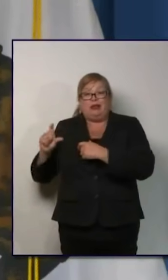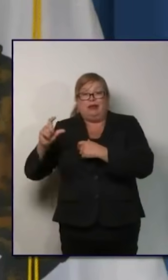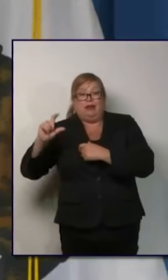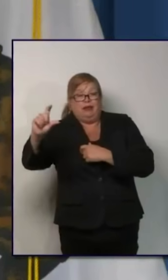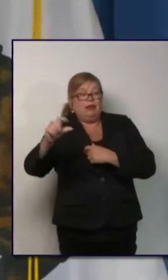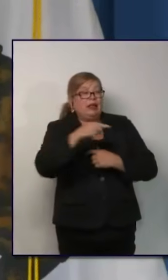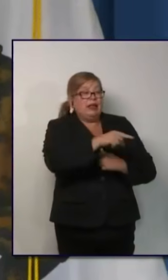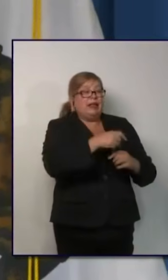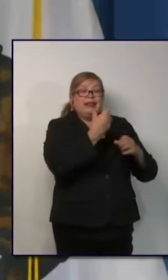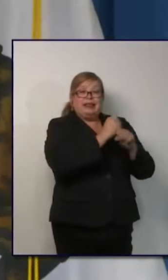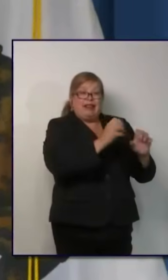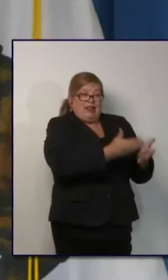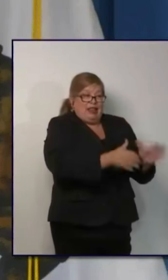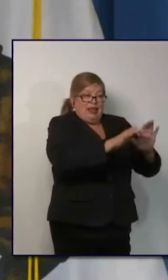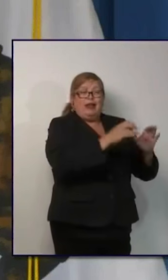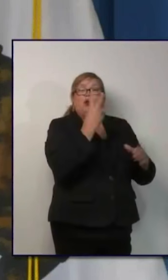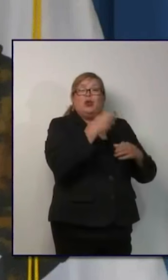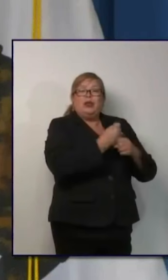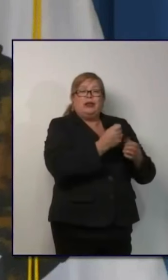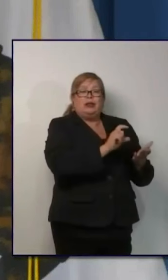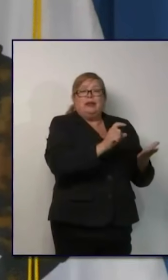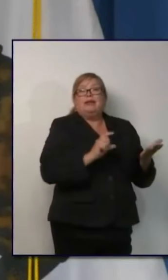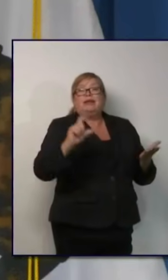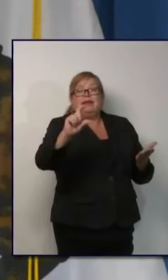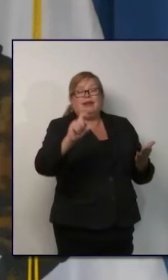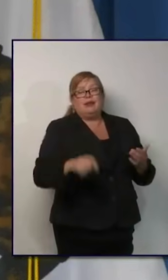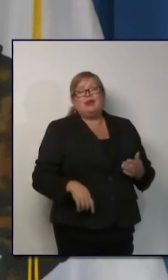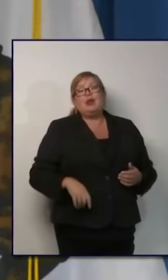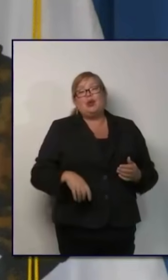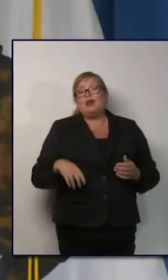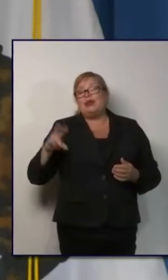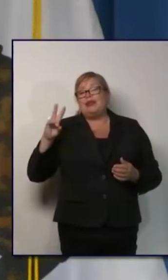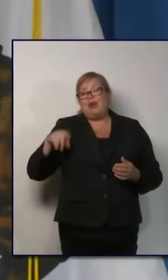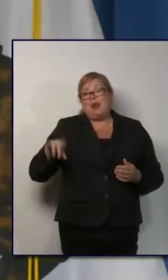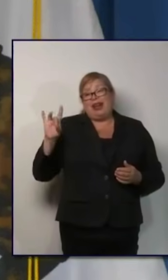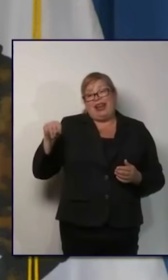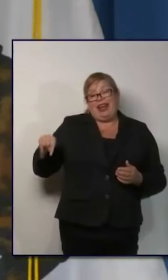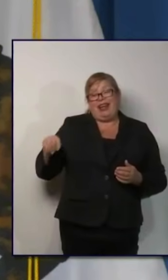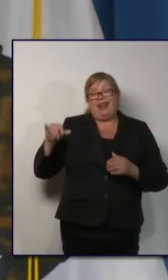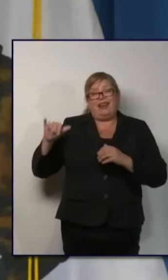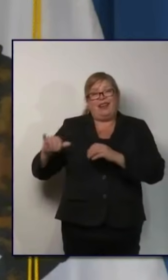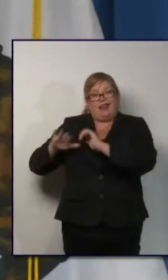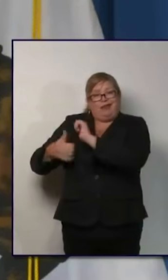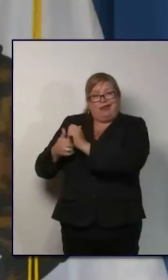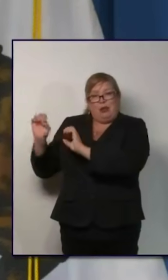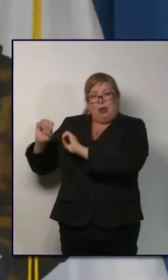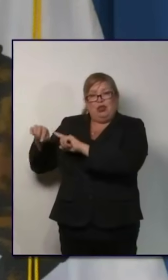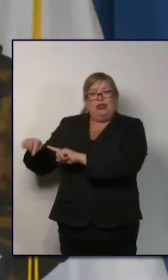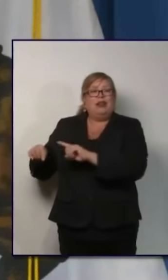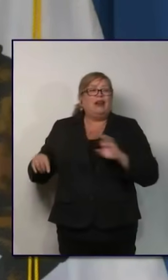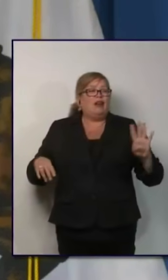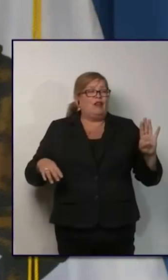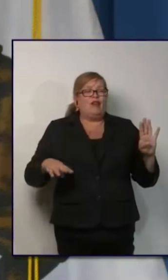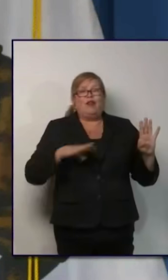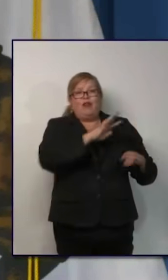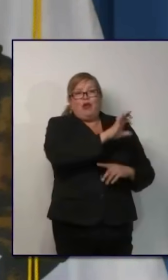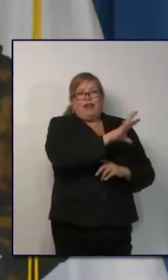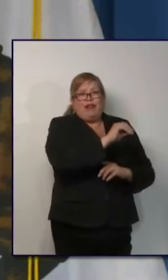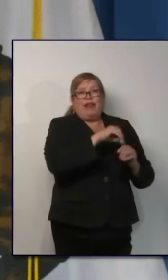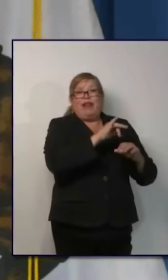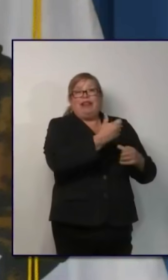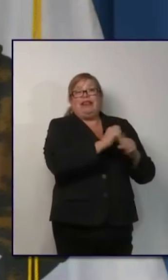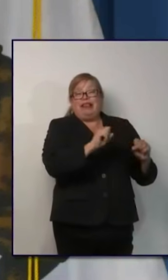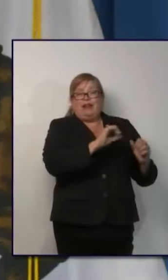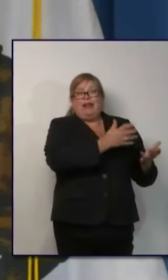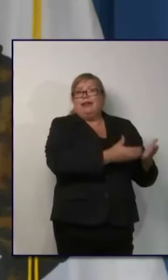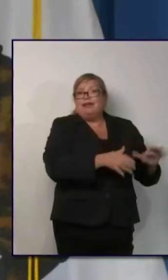over 2 years. So there you have 7.8 rainy day reserve, $450 million in the safety net reserve.